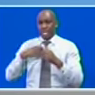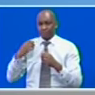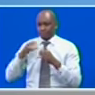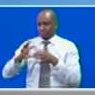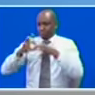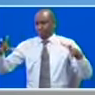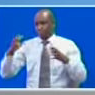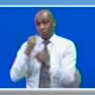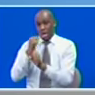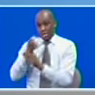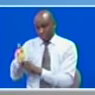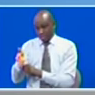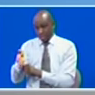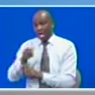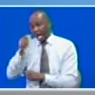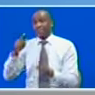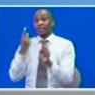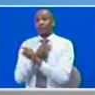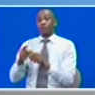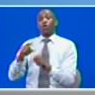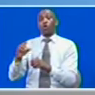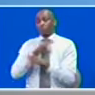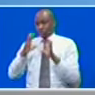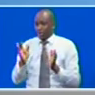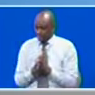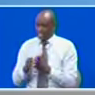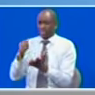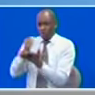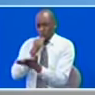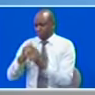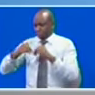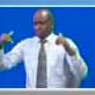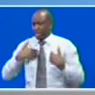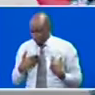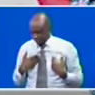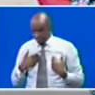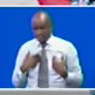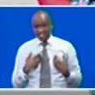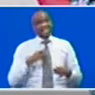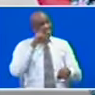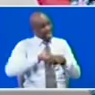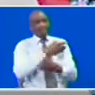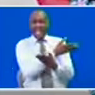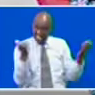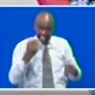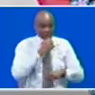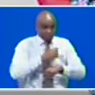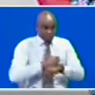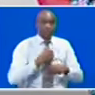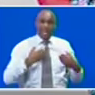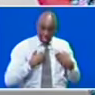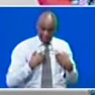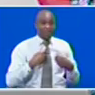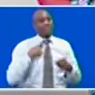disjointed operations. Are there differences between the commission and the secretariat? I mean, Ben, there will always, in any institution and in big bureaucracies where